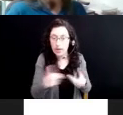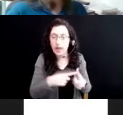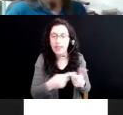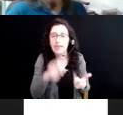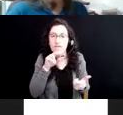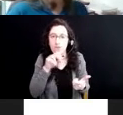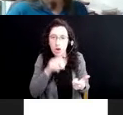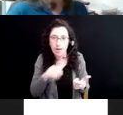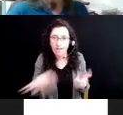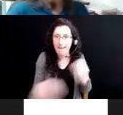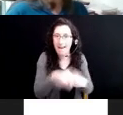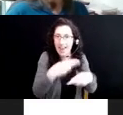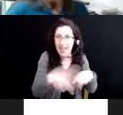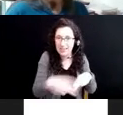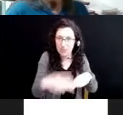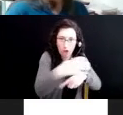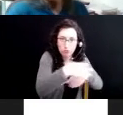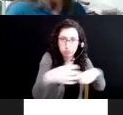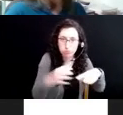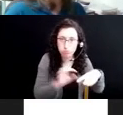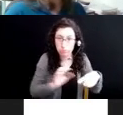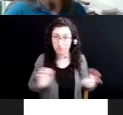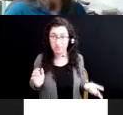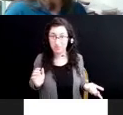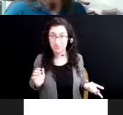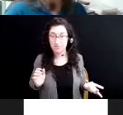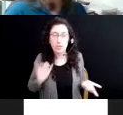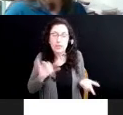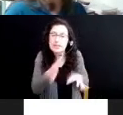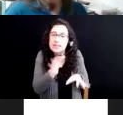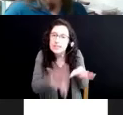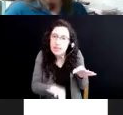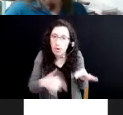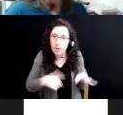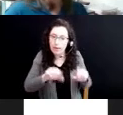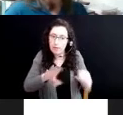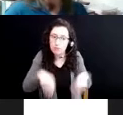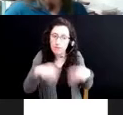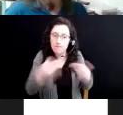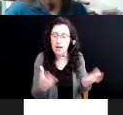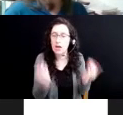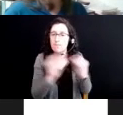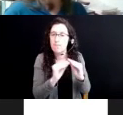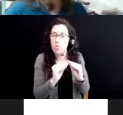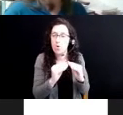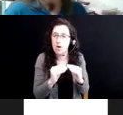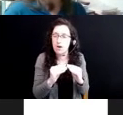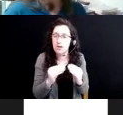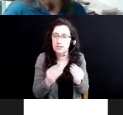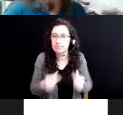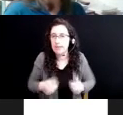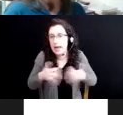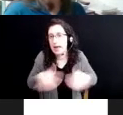been attached to that stick. So sometimes they're just simple things that we can do to provide more habitat for